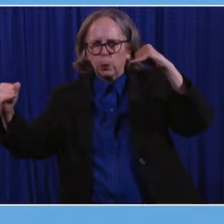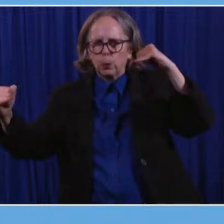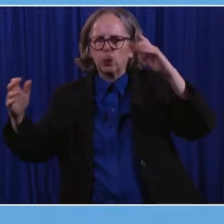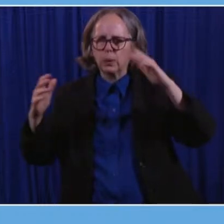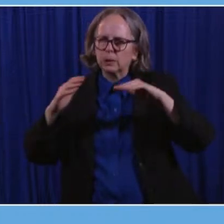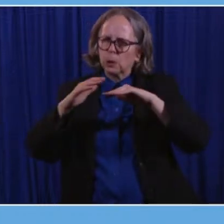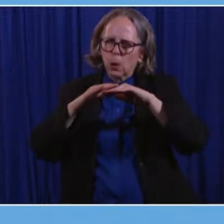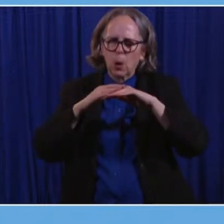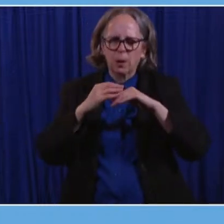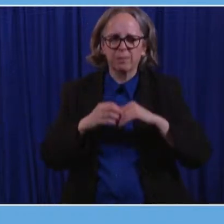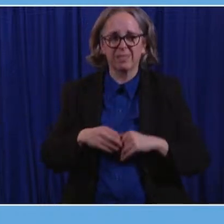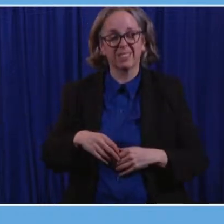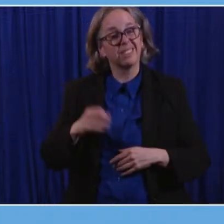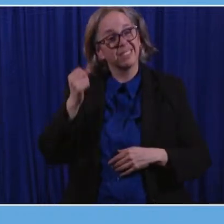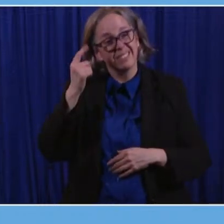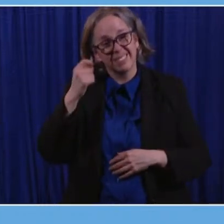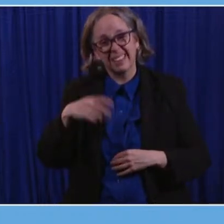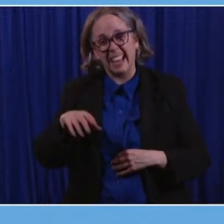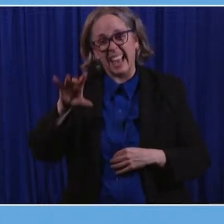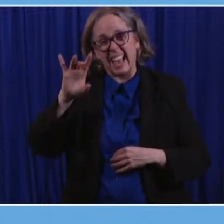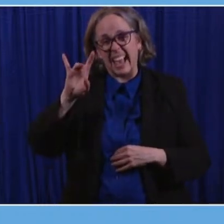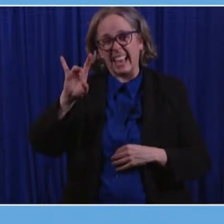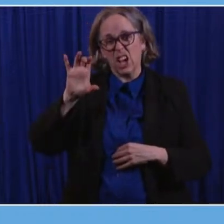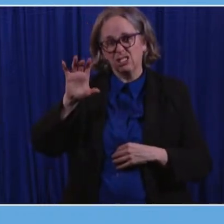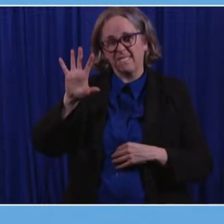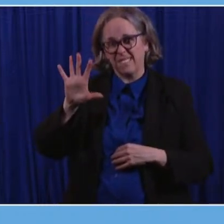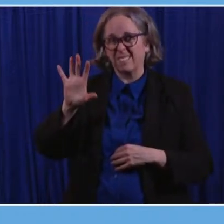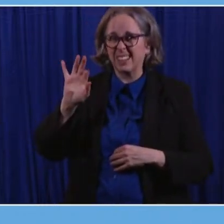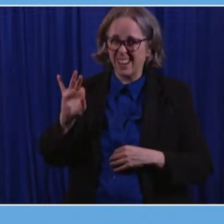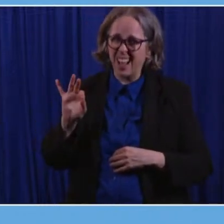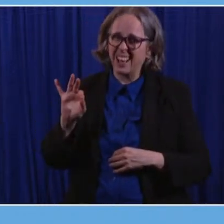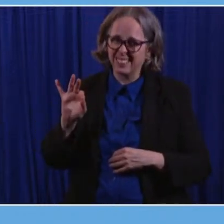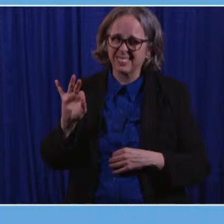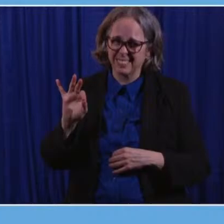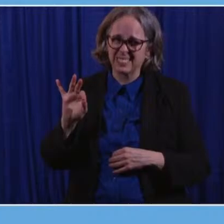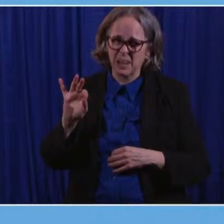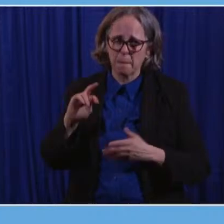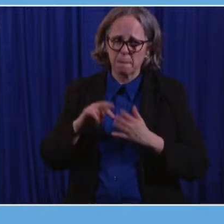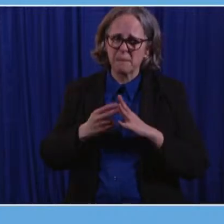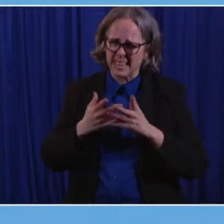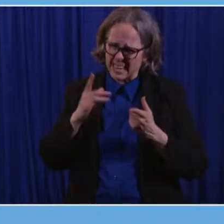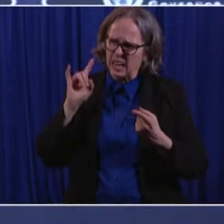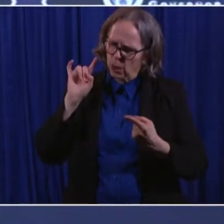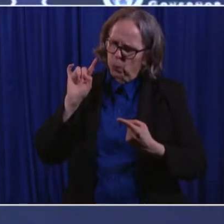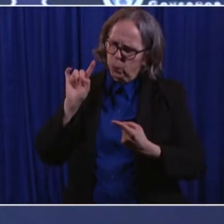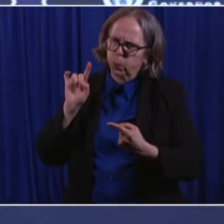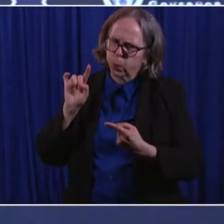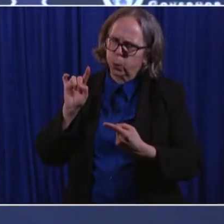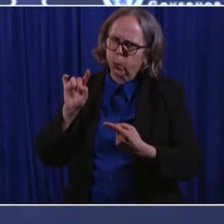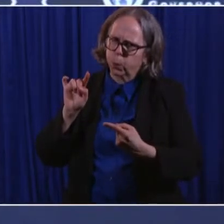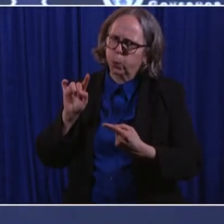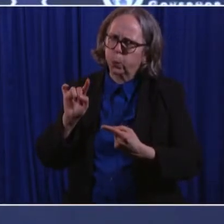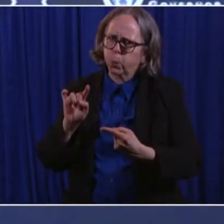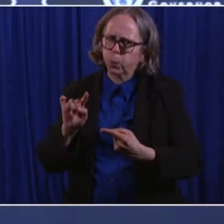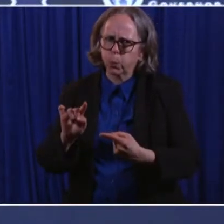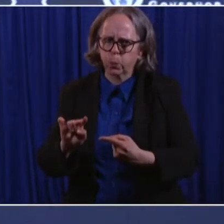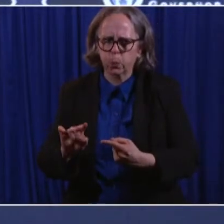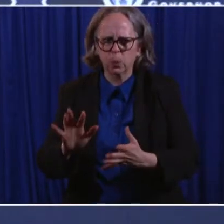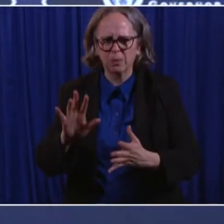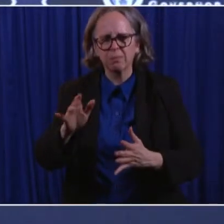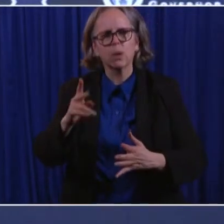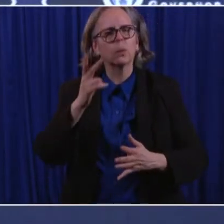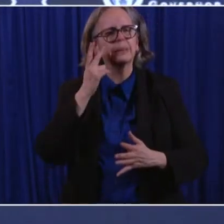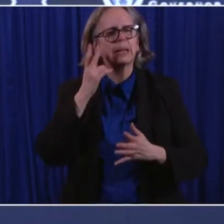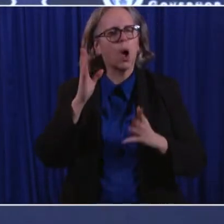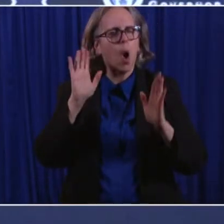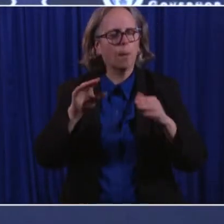859. So that has come down very, very significantly, and we like to see that continue.